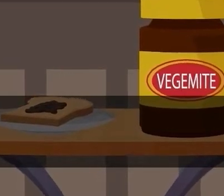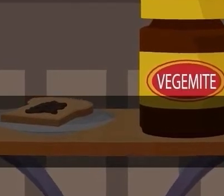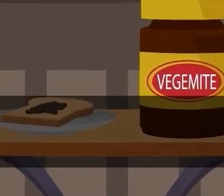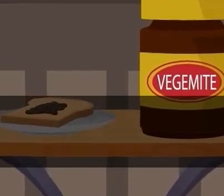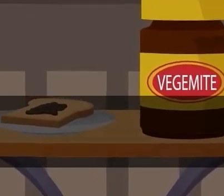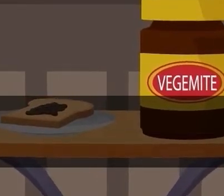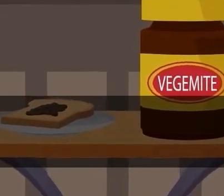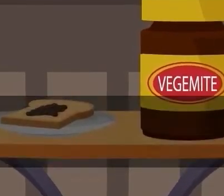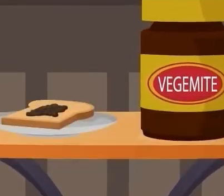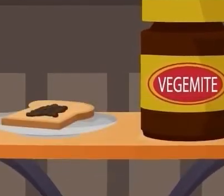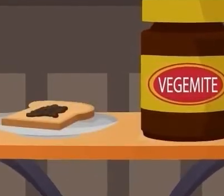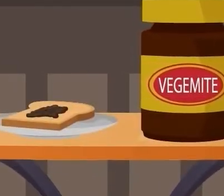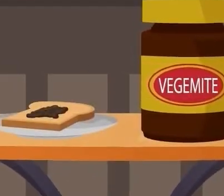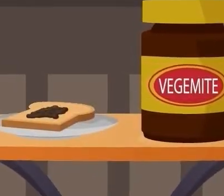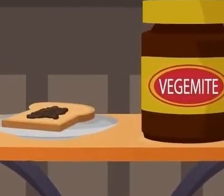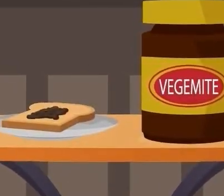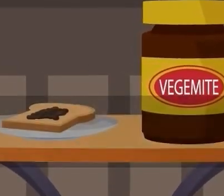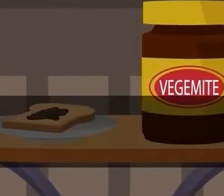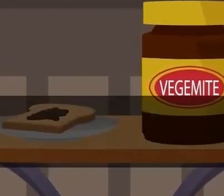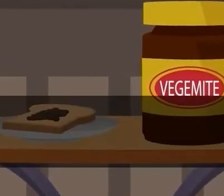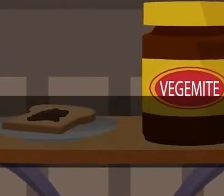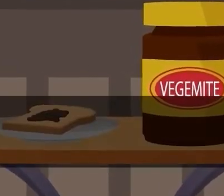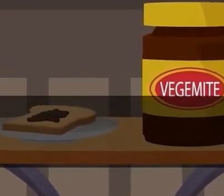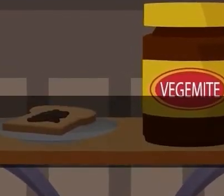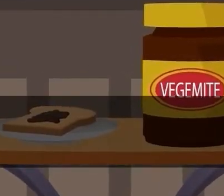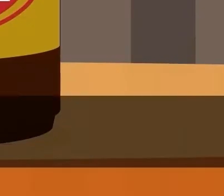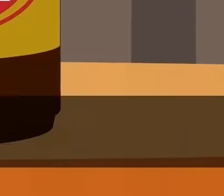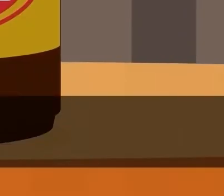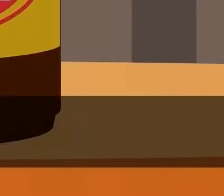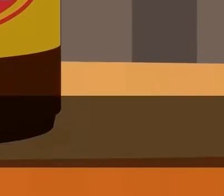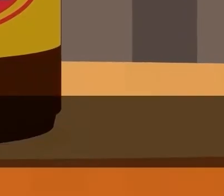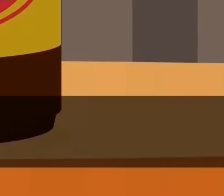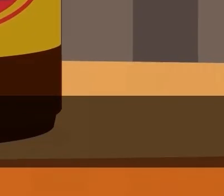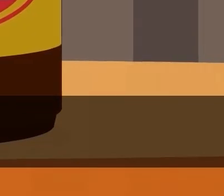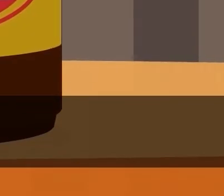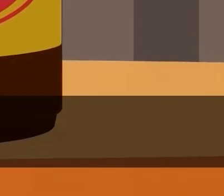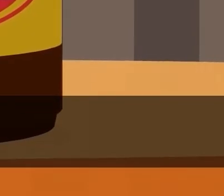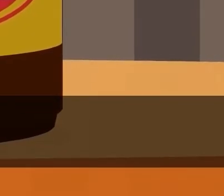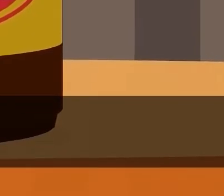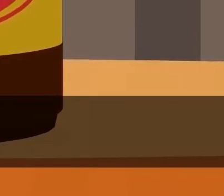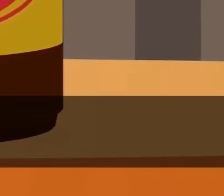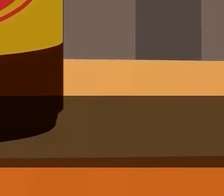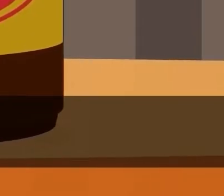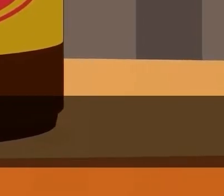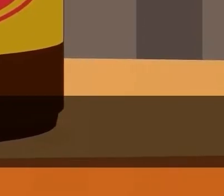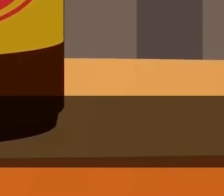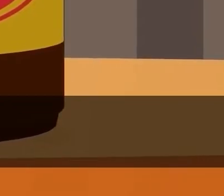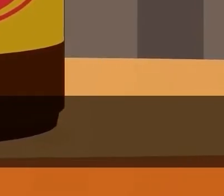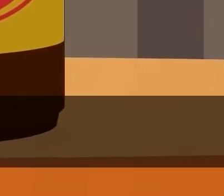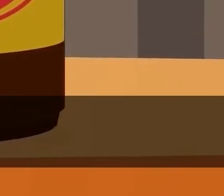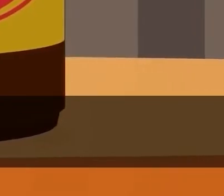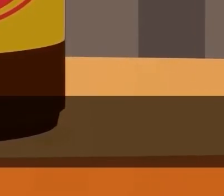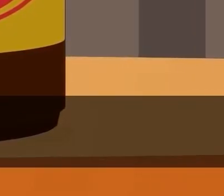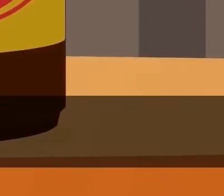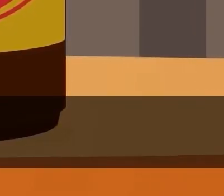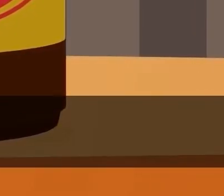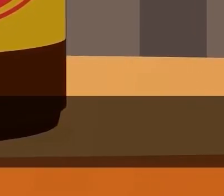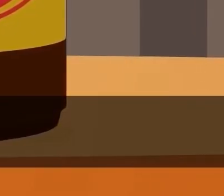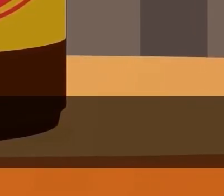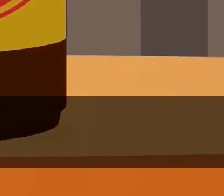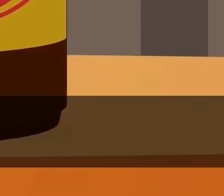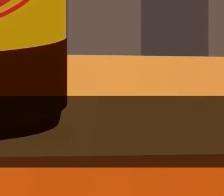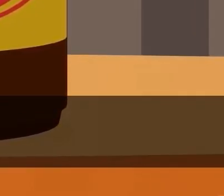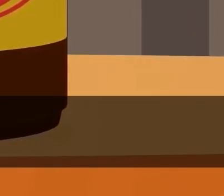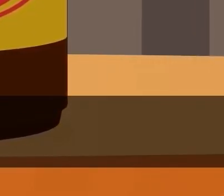interesting things about their culture. For example, during the breakfast, they ate toast with Vegemite, a